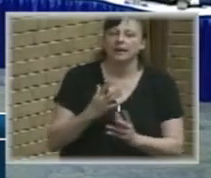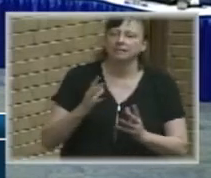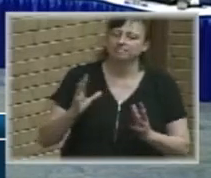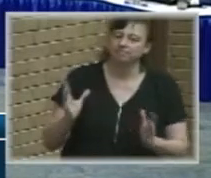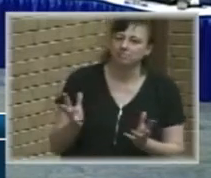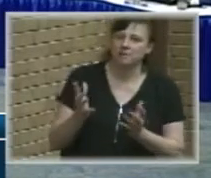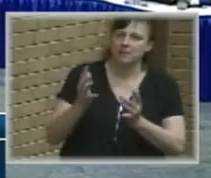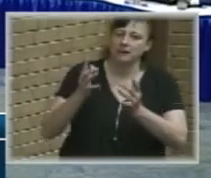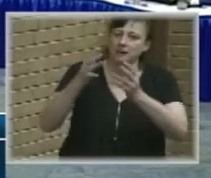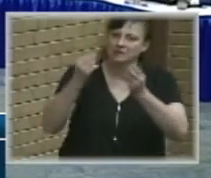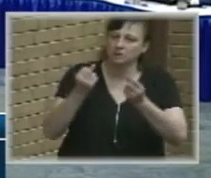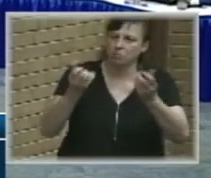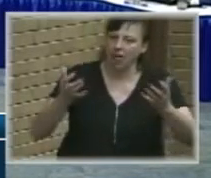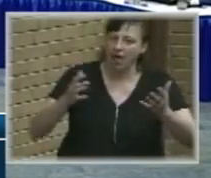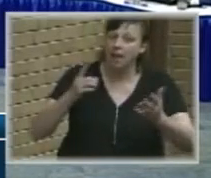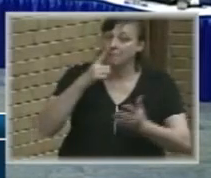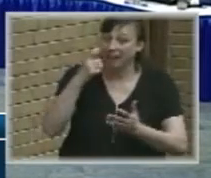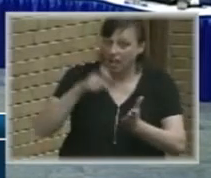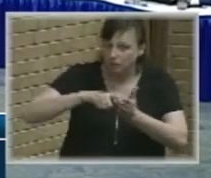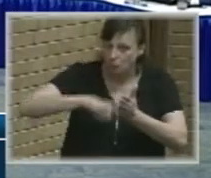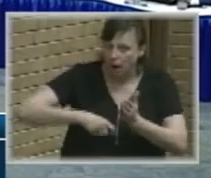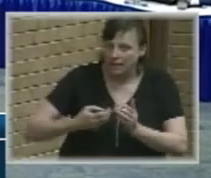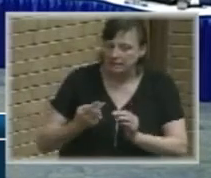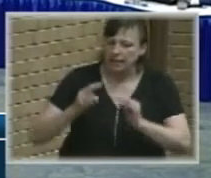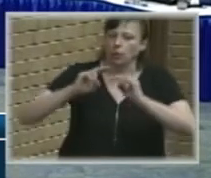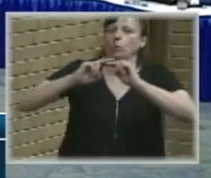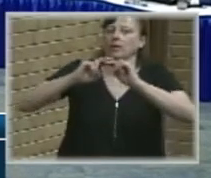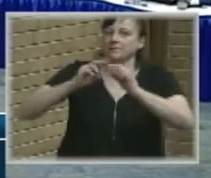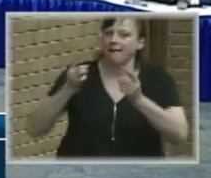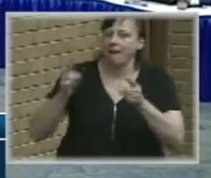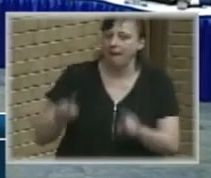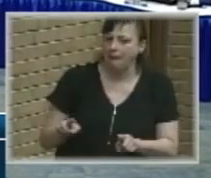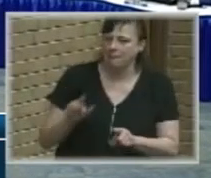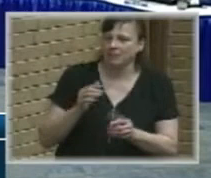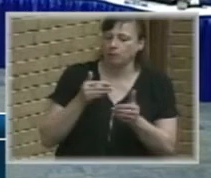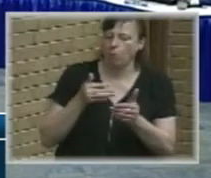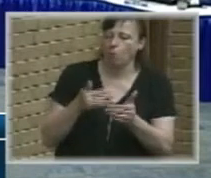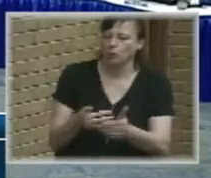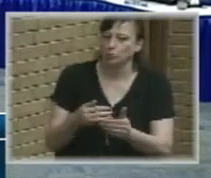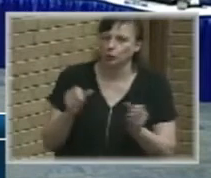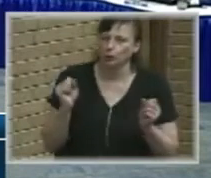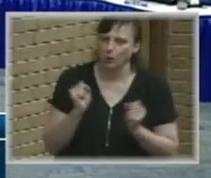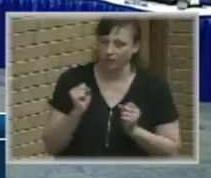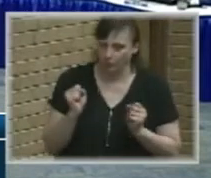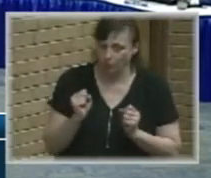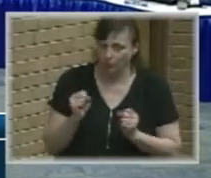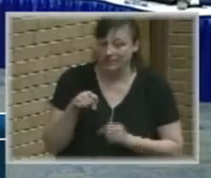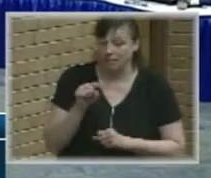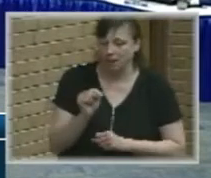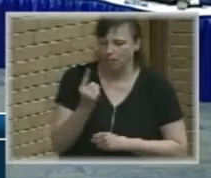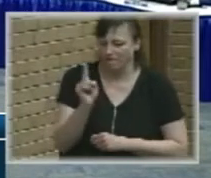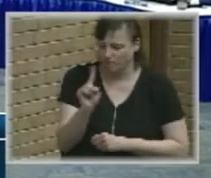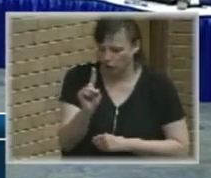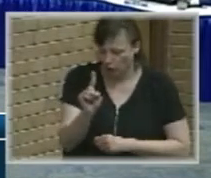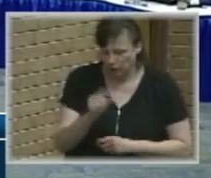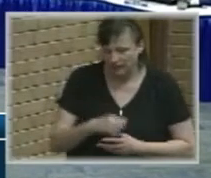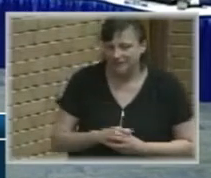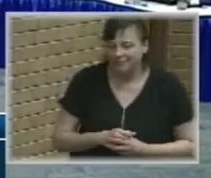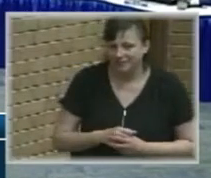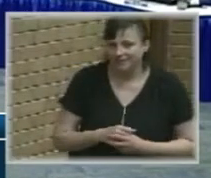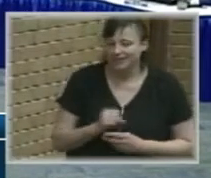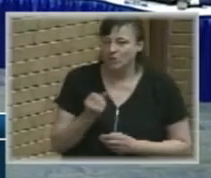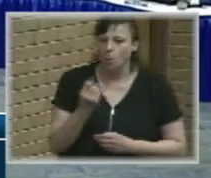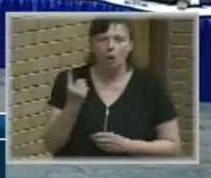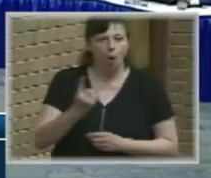supplies because price increases go into effect like September 1st, so